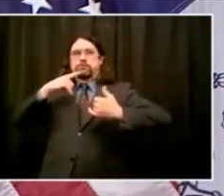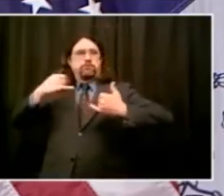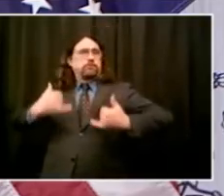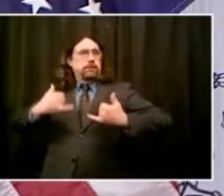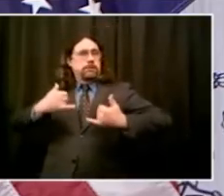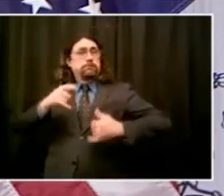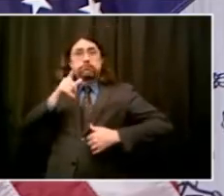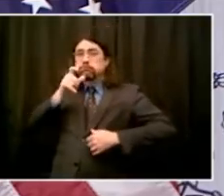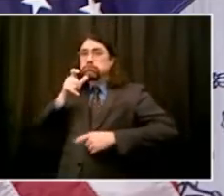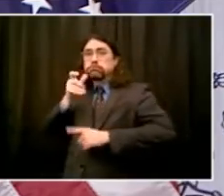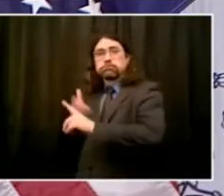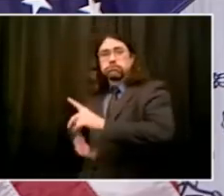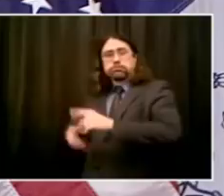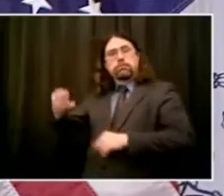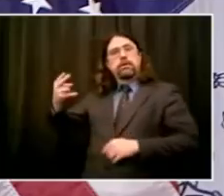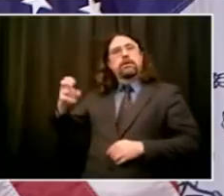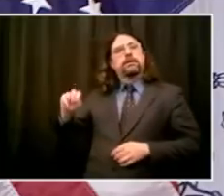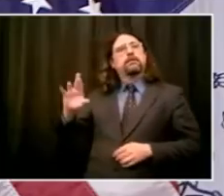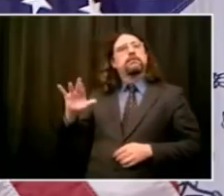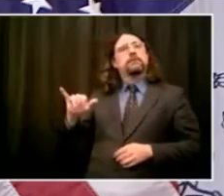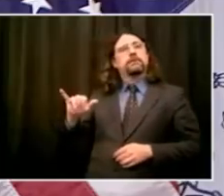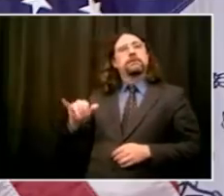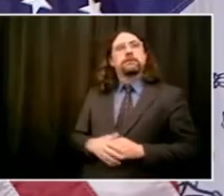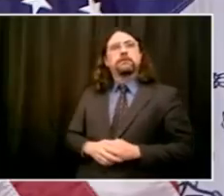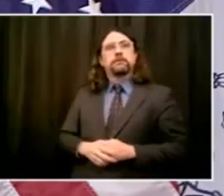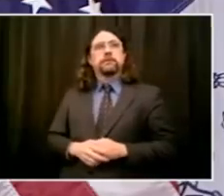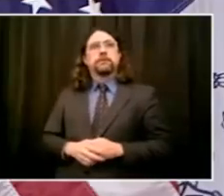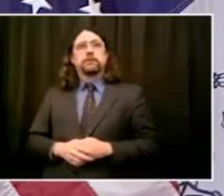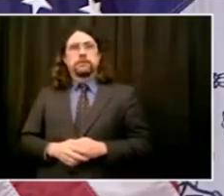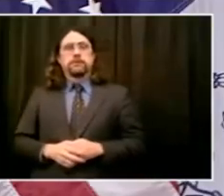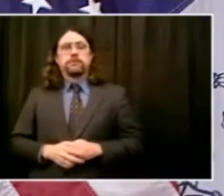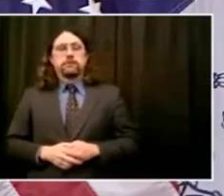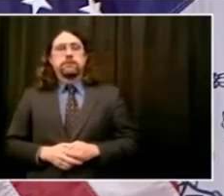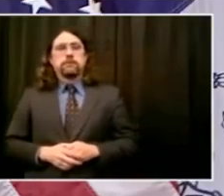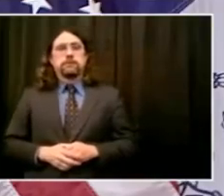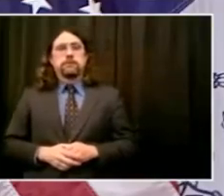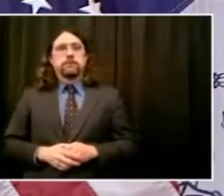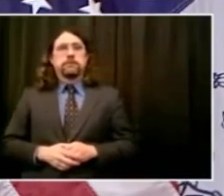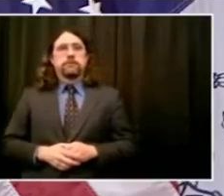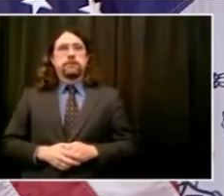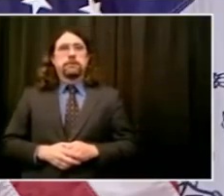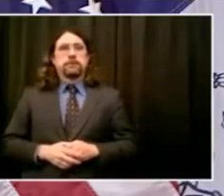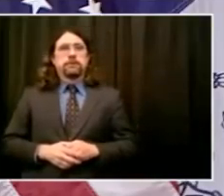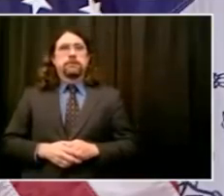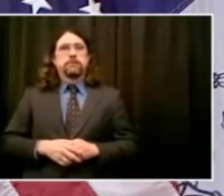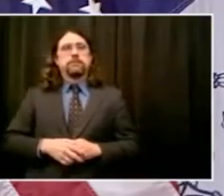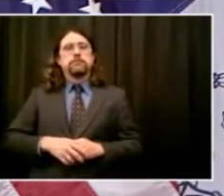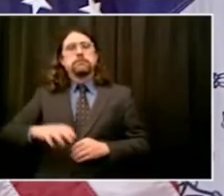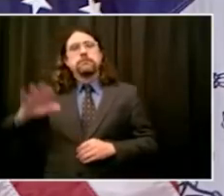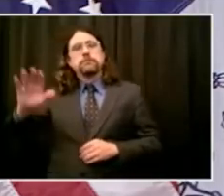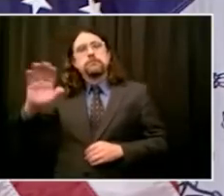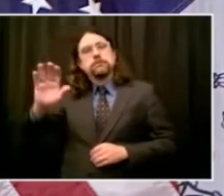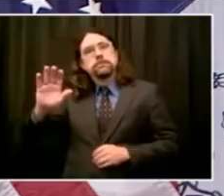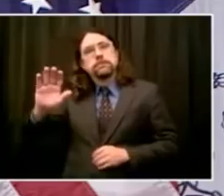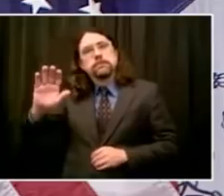wanted to ask you about the stubborn statistic on hospital admissions.